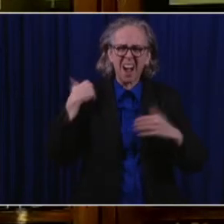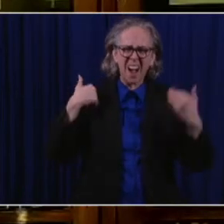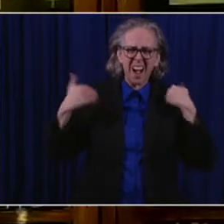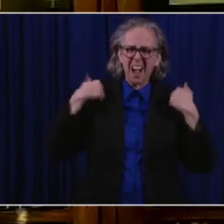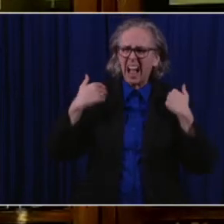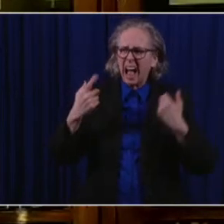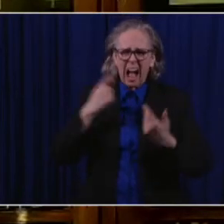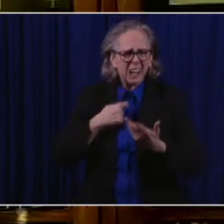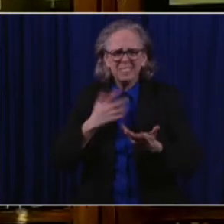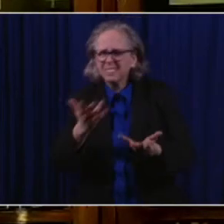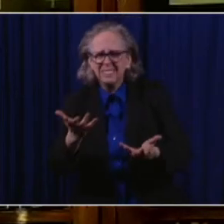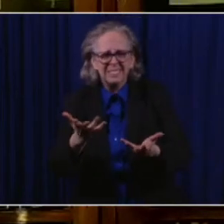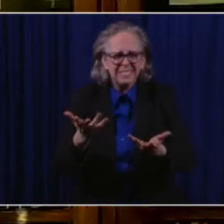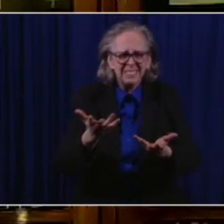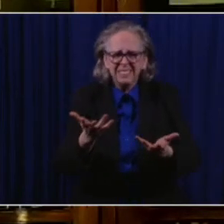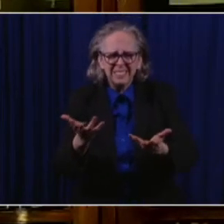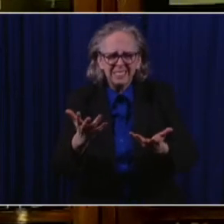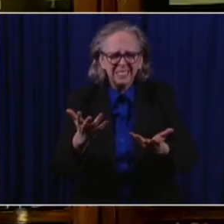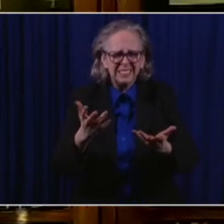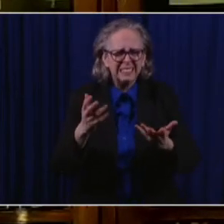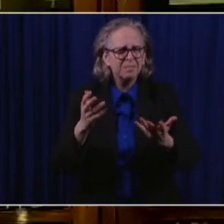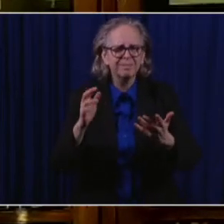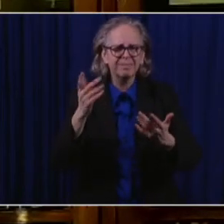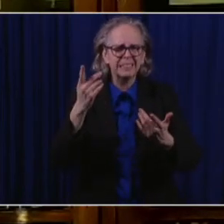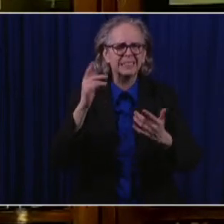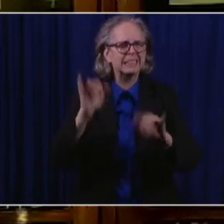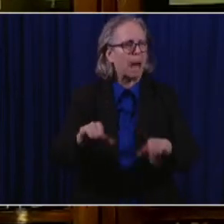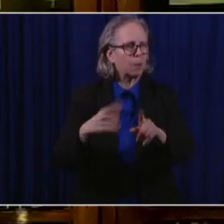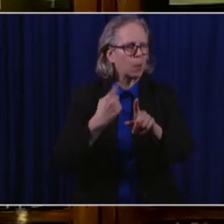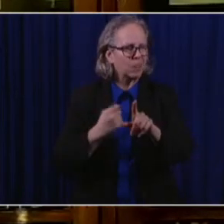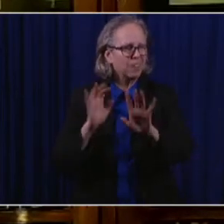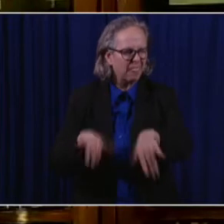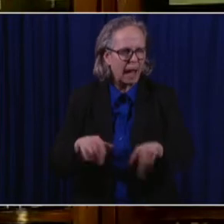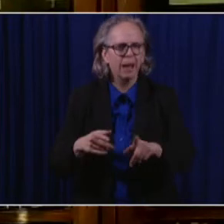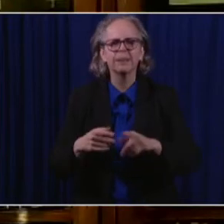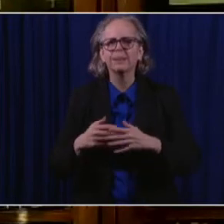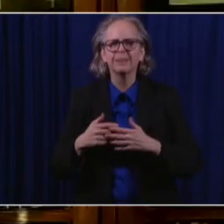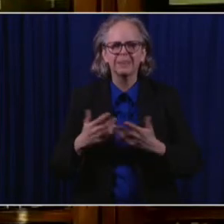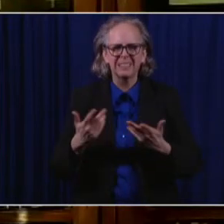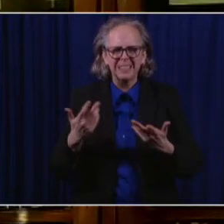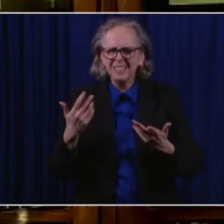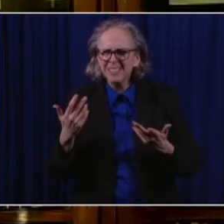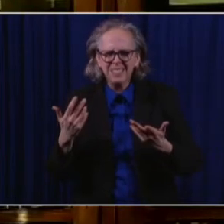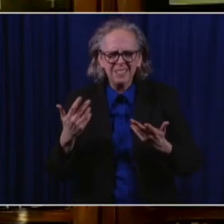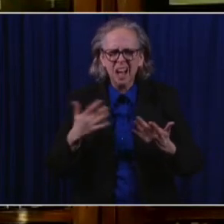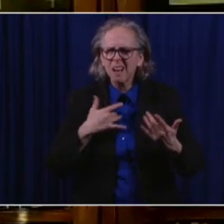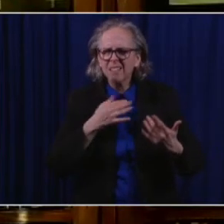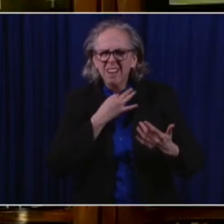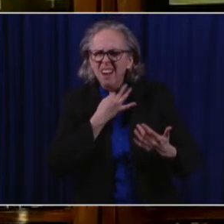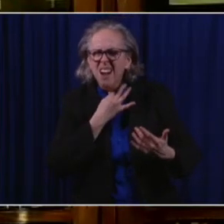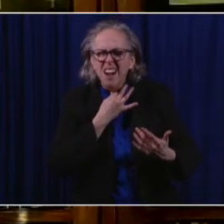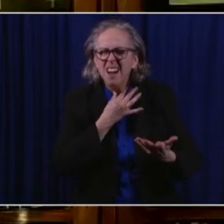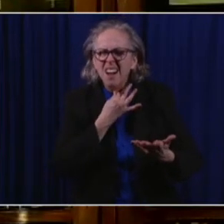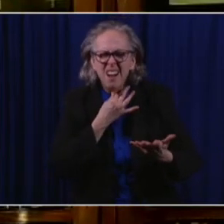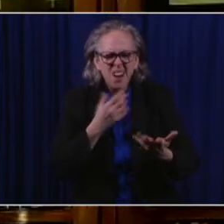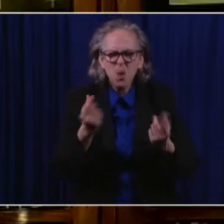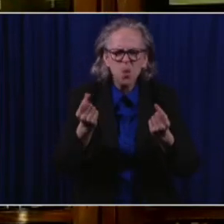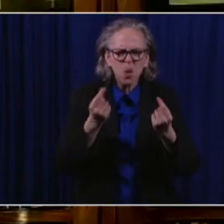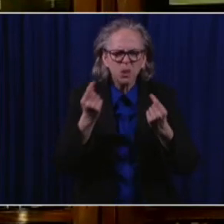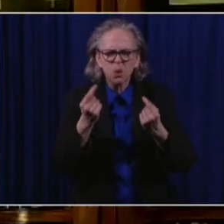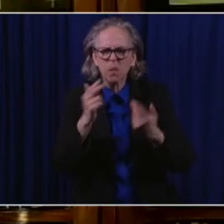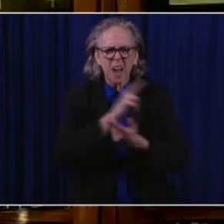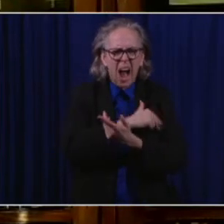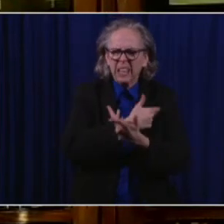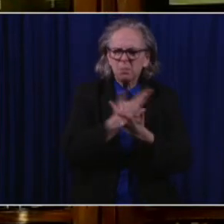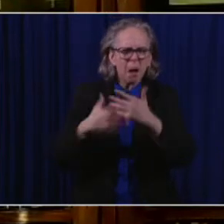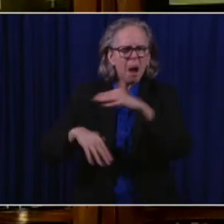as docs from across the zone and patients and others. So it's a good question to ask. Our hope is we will not need